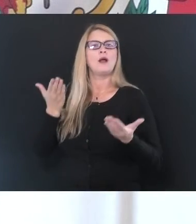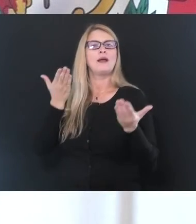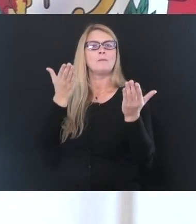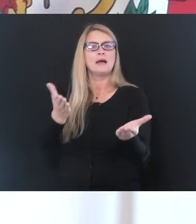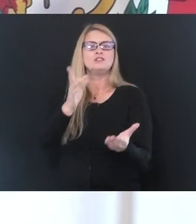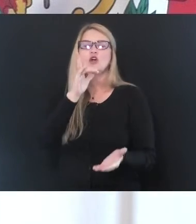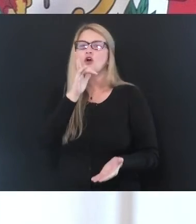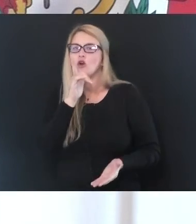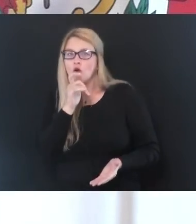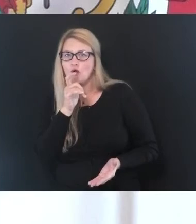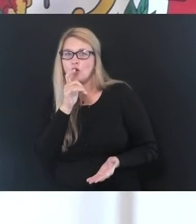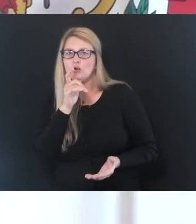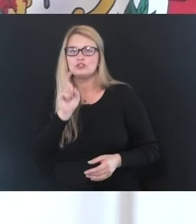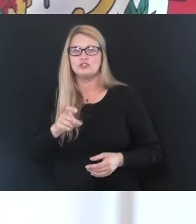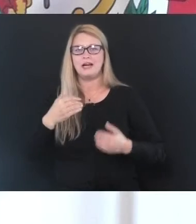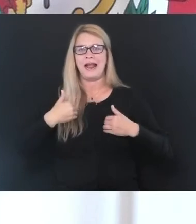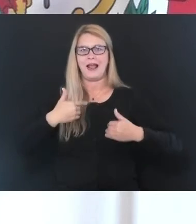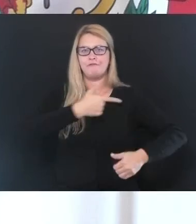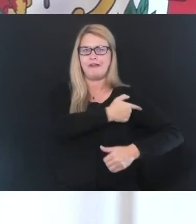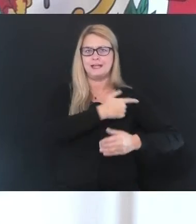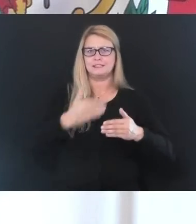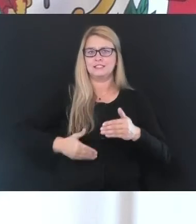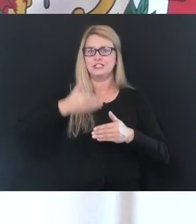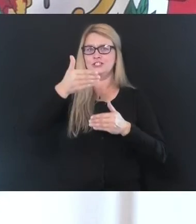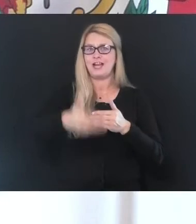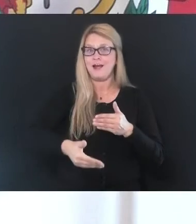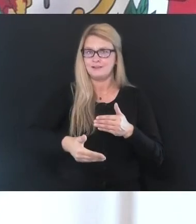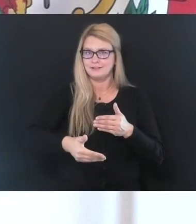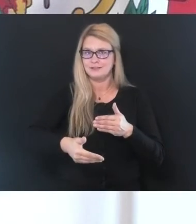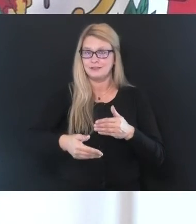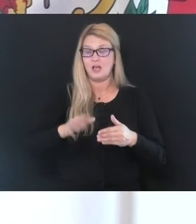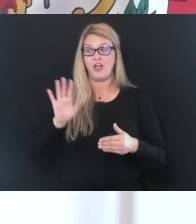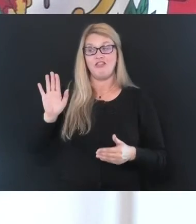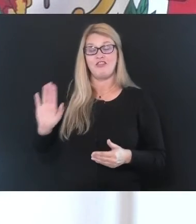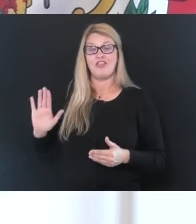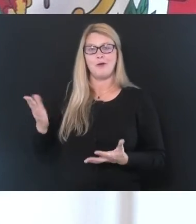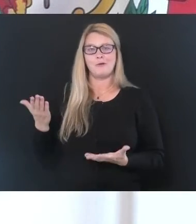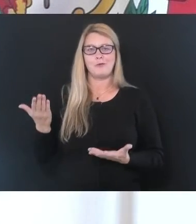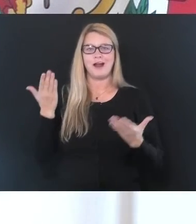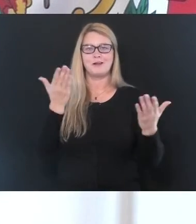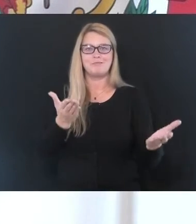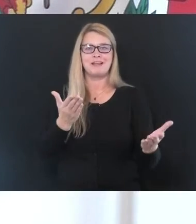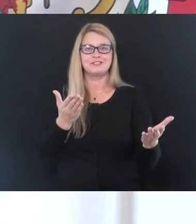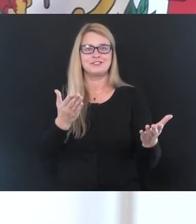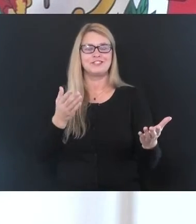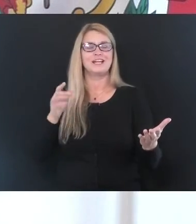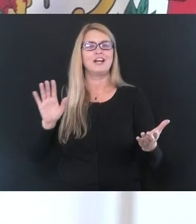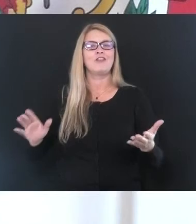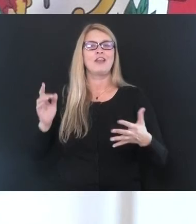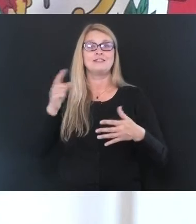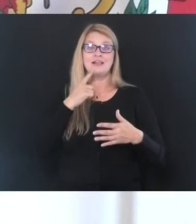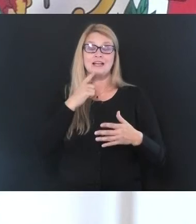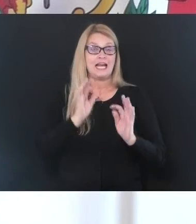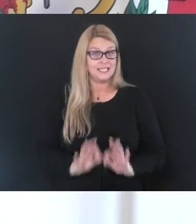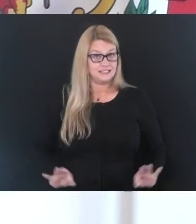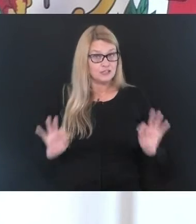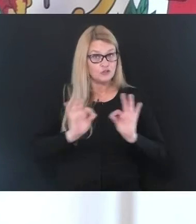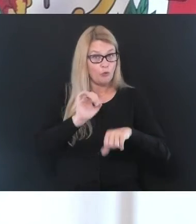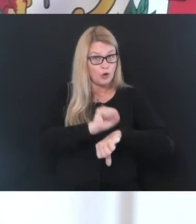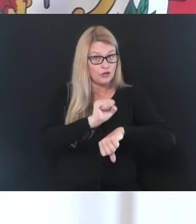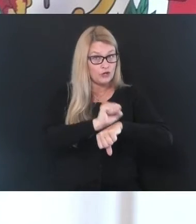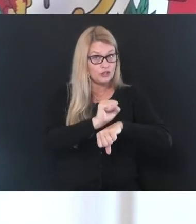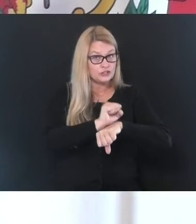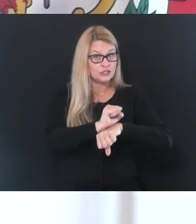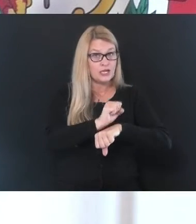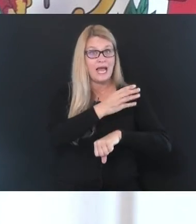should be vaccinated next. In their discussions and recommendations, they outlined that essential workers and those who